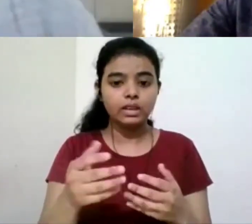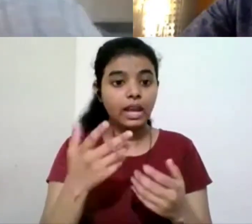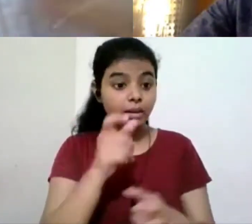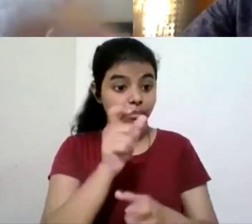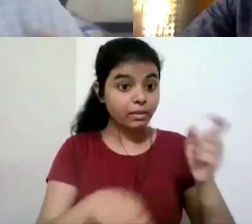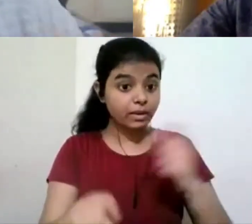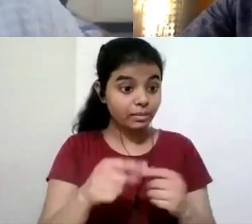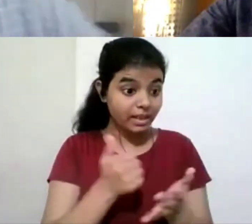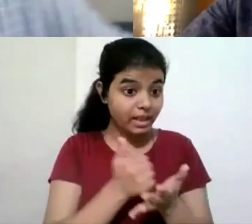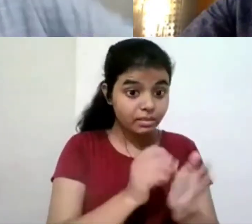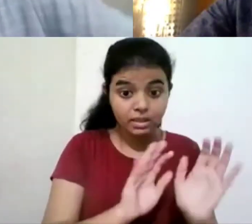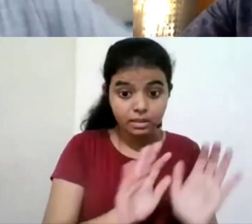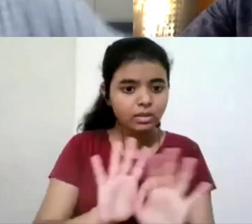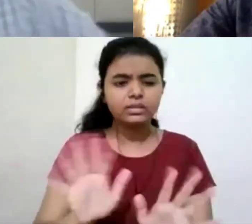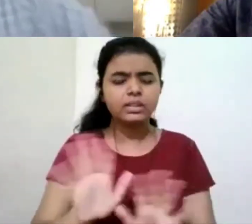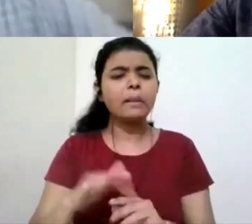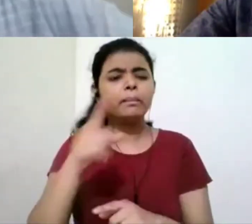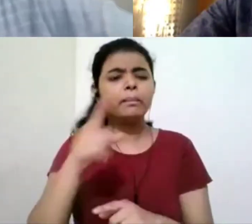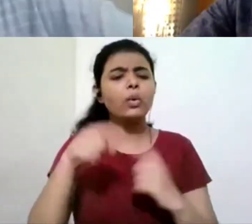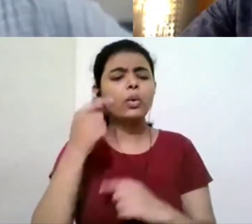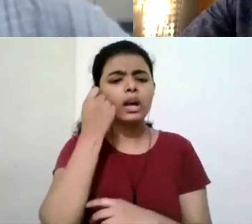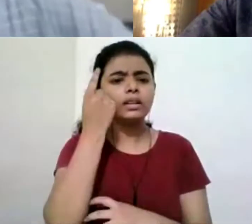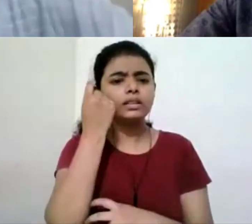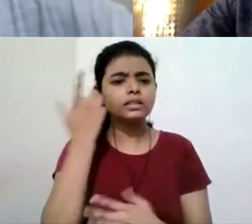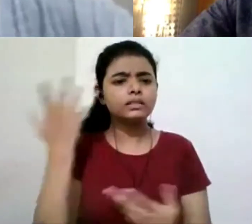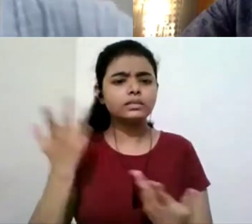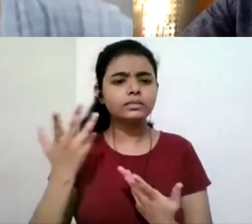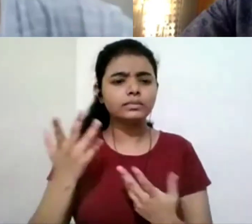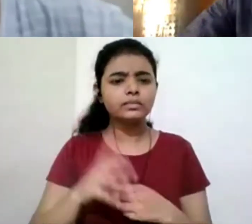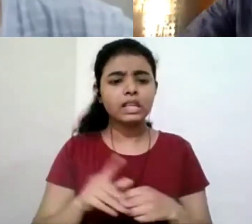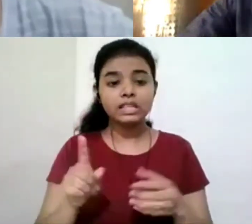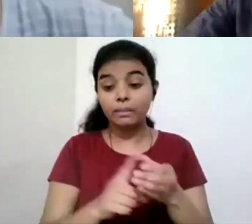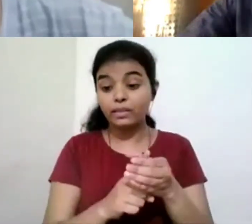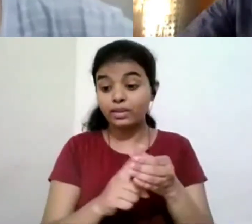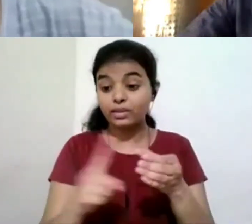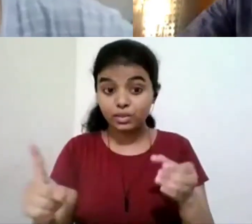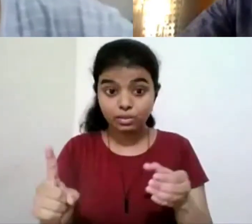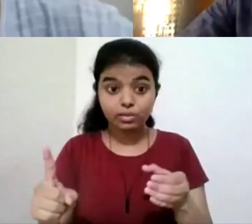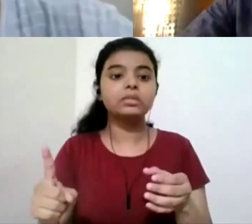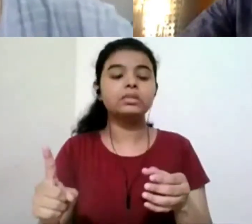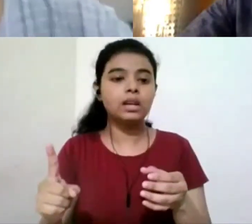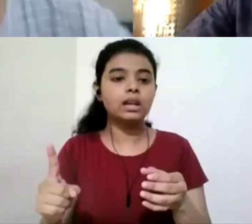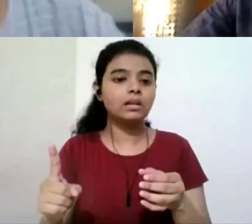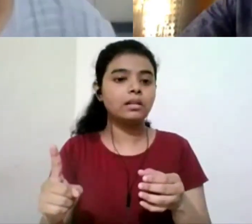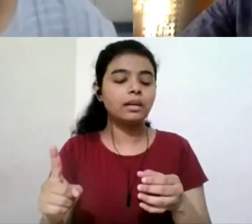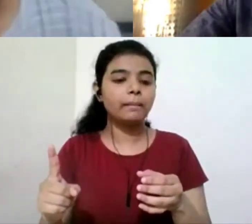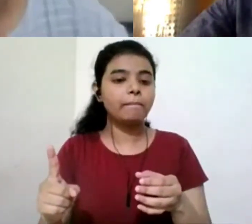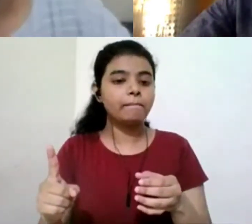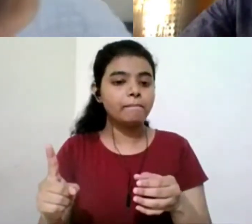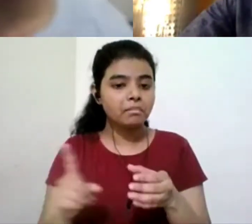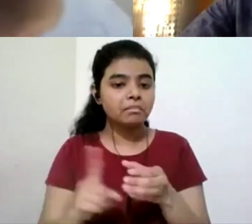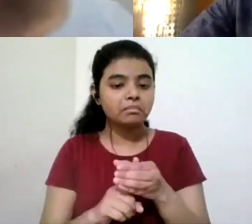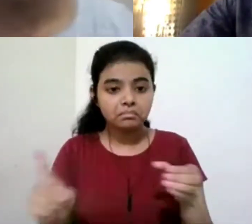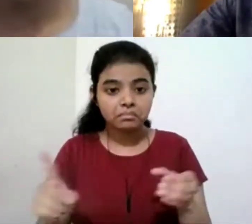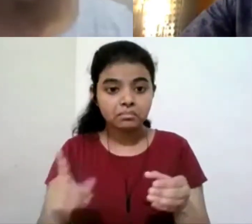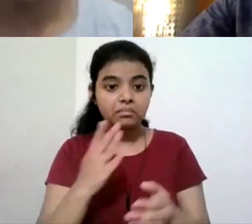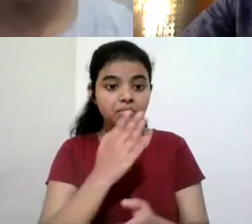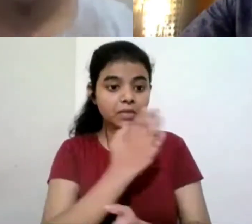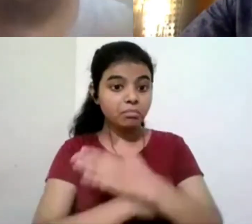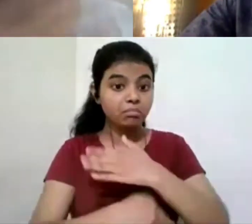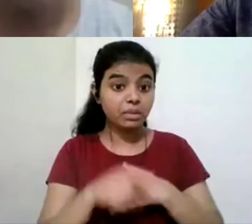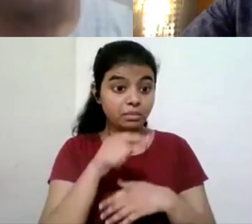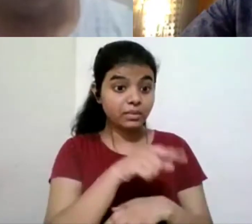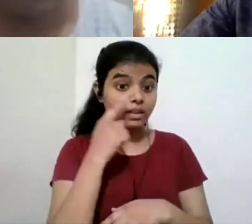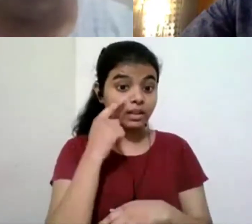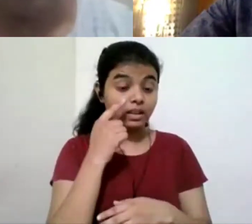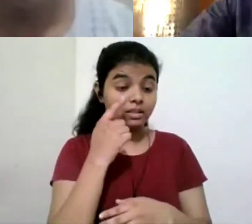But for you to comprehend that the oppression and exclusion that has been experienced by the person with low vision,